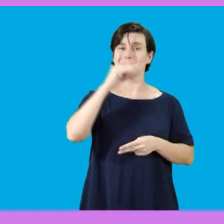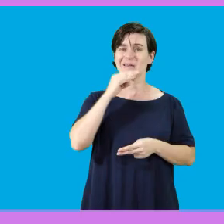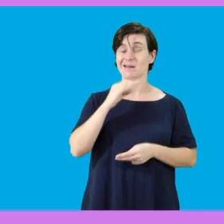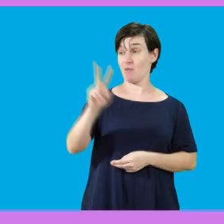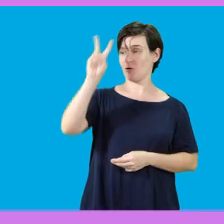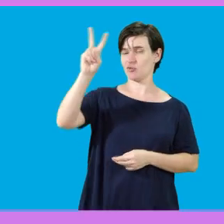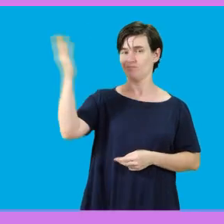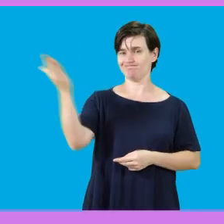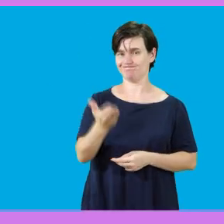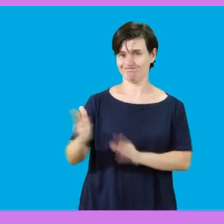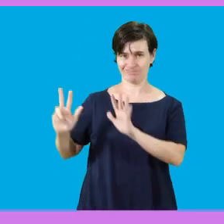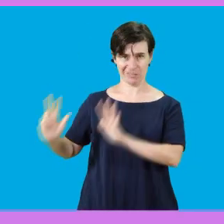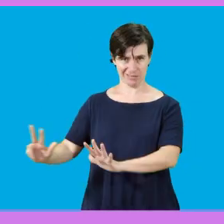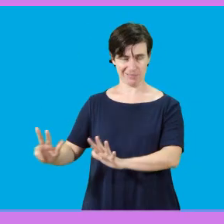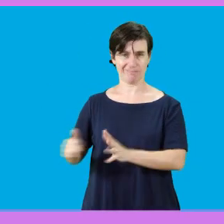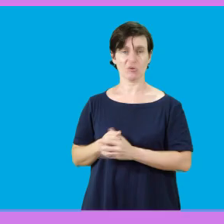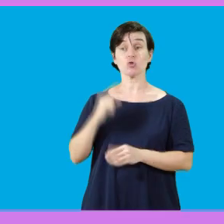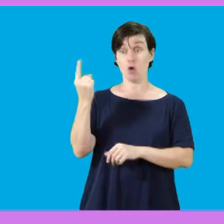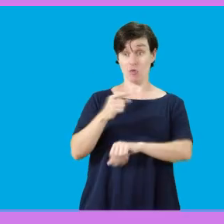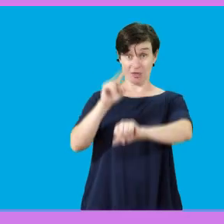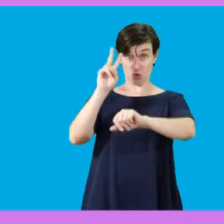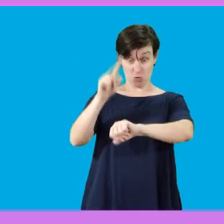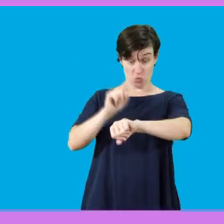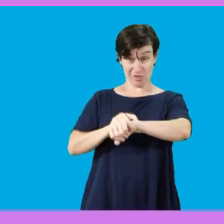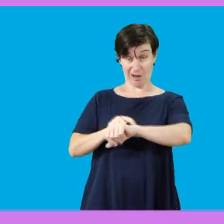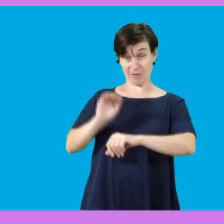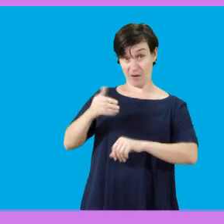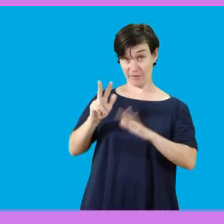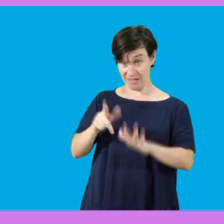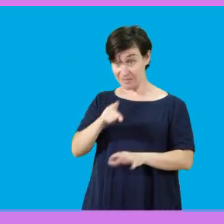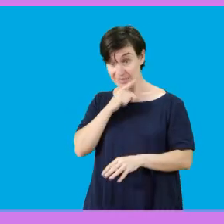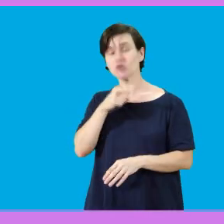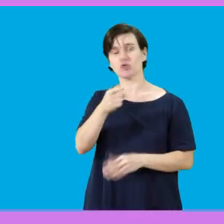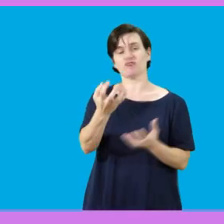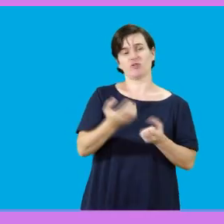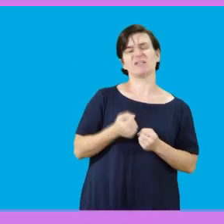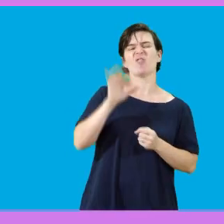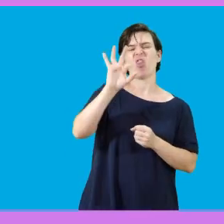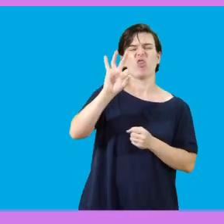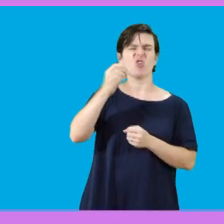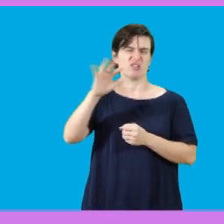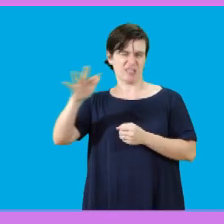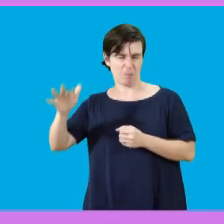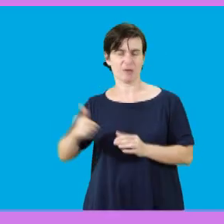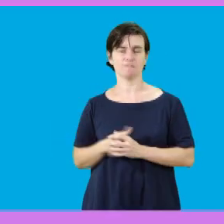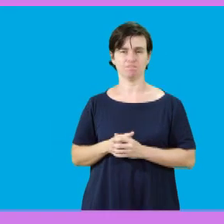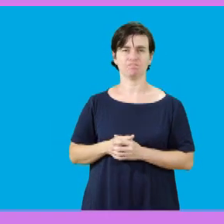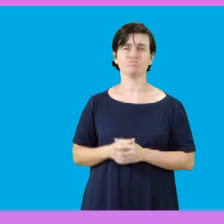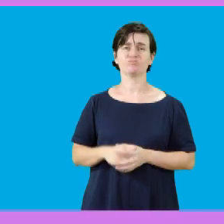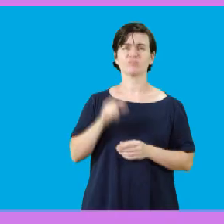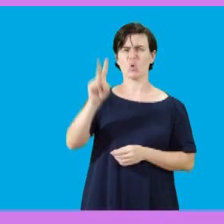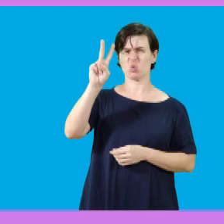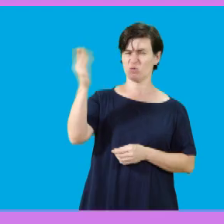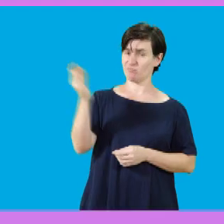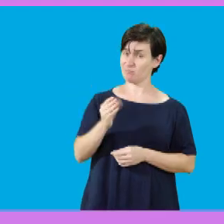Out of the 8, it's only 2 times where she got 30 marks in the 30s. So what is 2